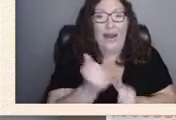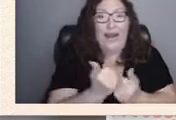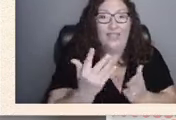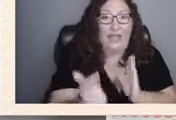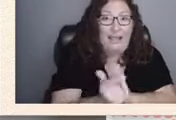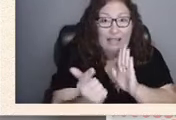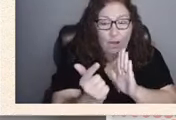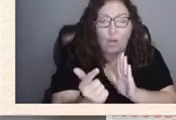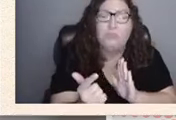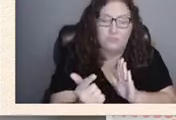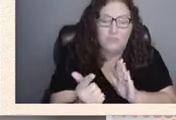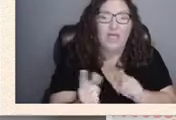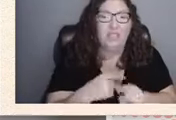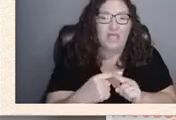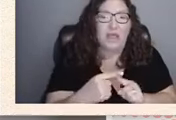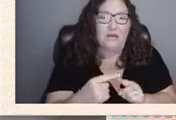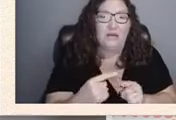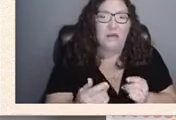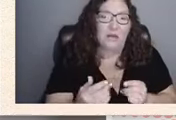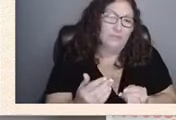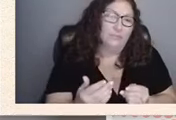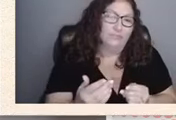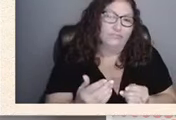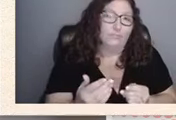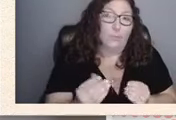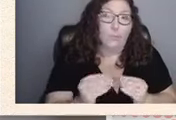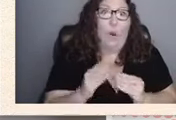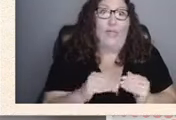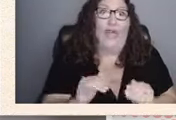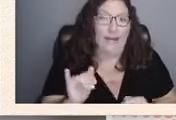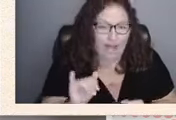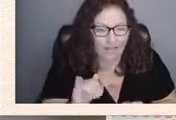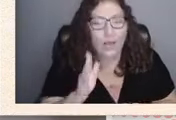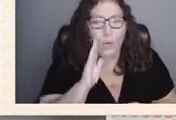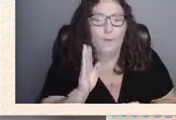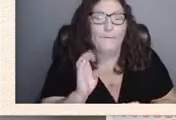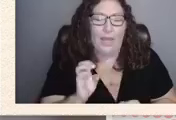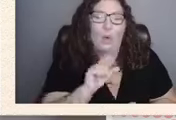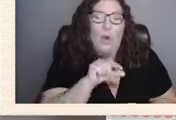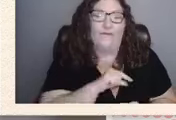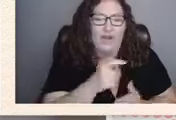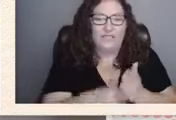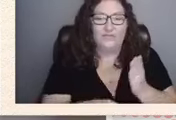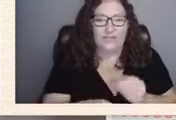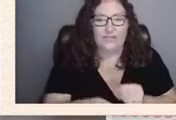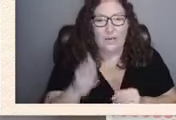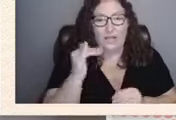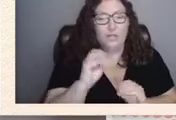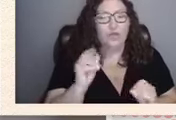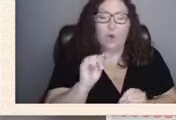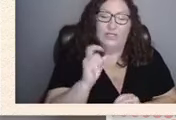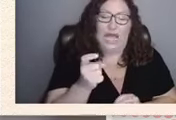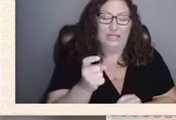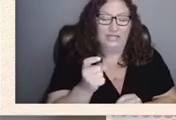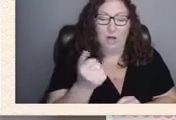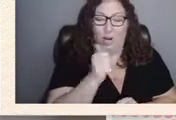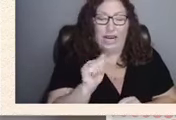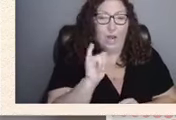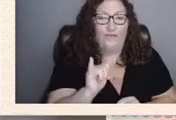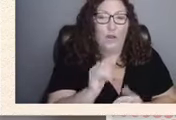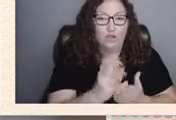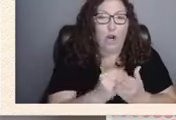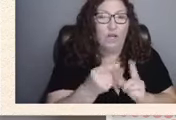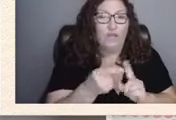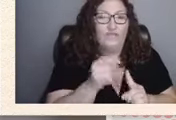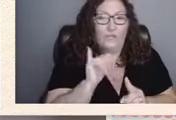to be a qualified disability expense. So which is great, because then there's no taxes on any of those earnings from that withdrawal. So it's just a